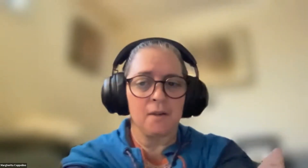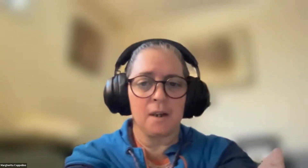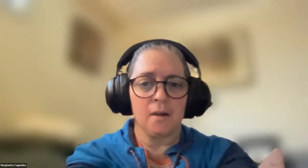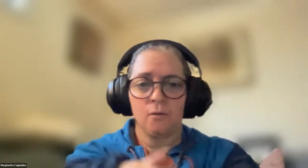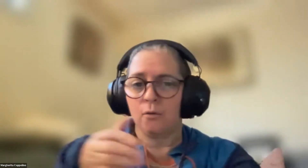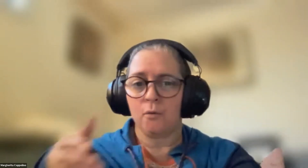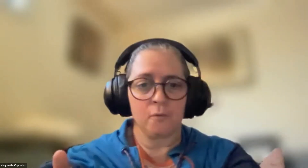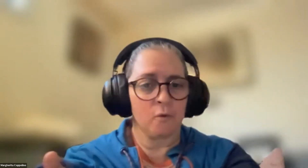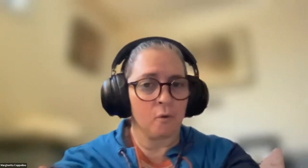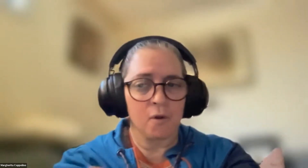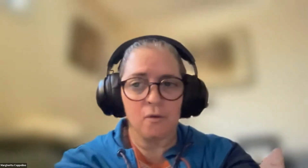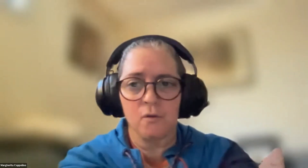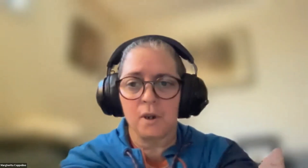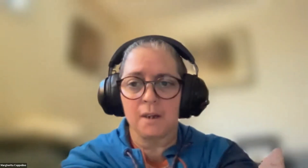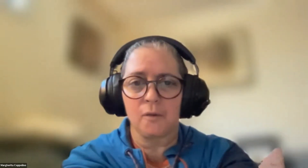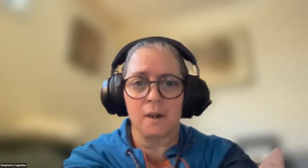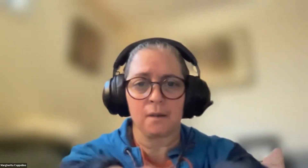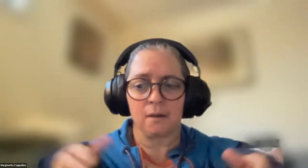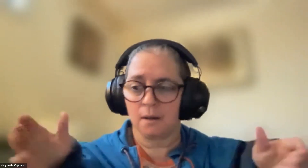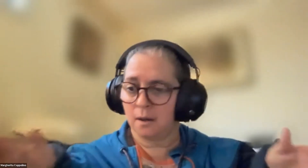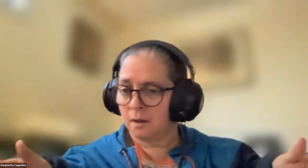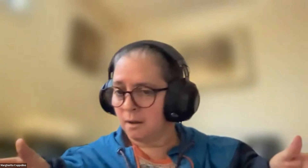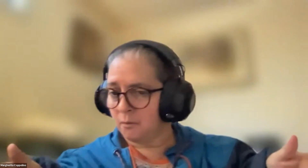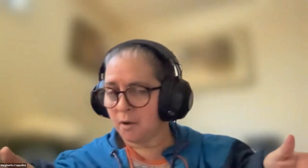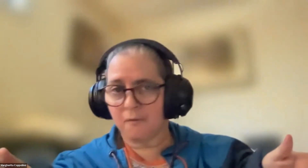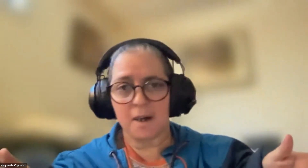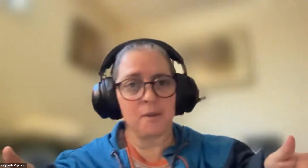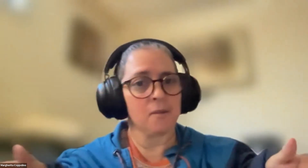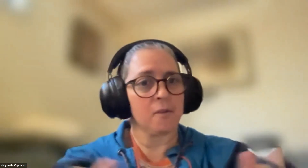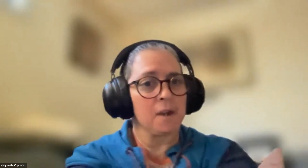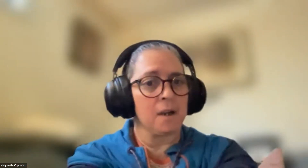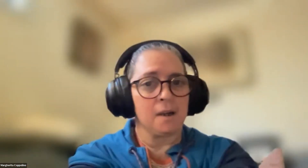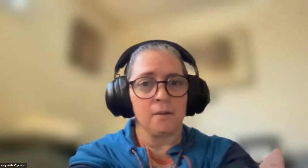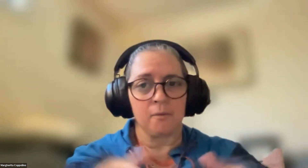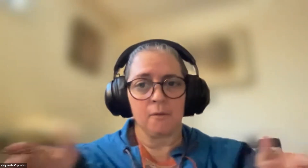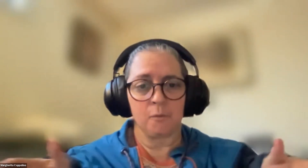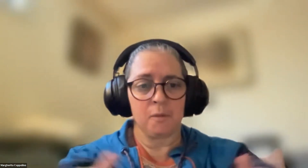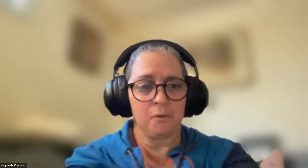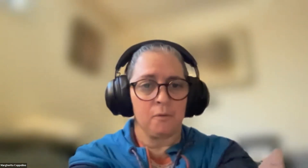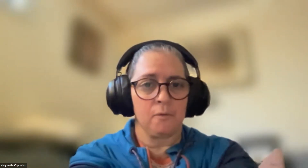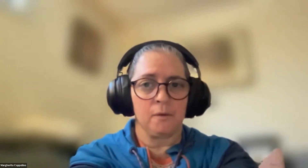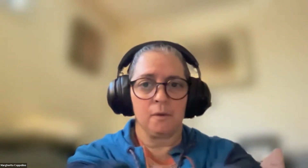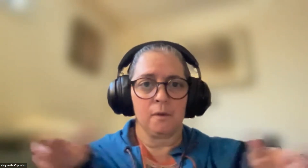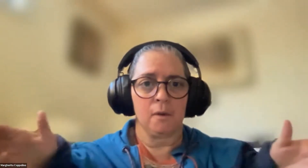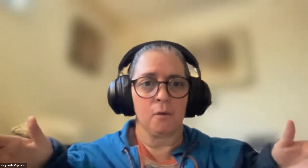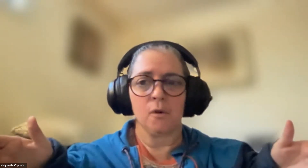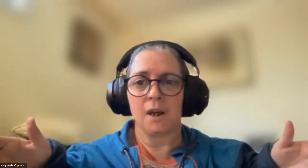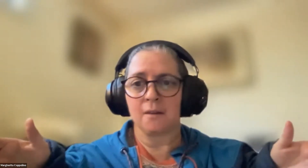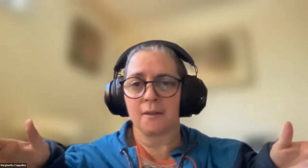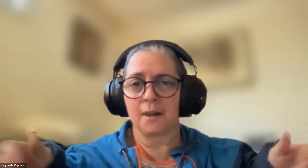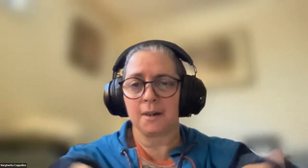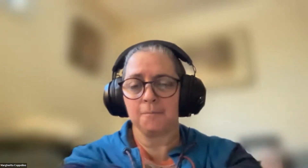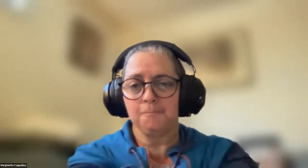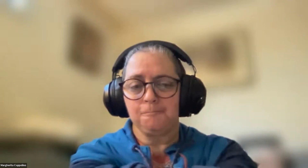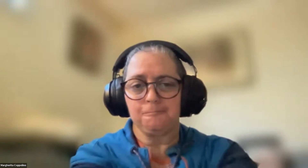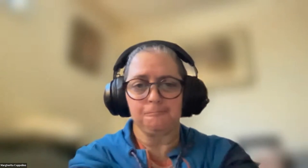got out today, or you've got questions you'd like to ask, we've got 5 minutes that allows for people. Who would like